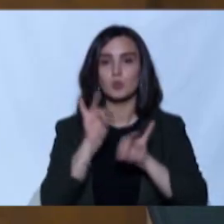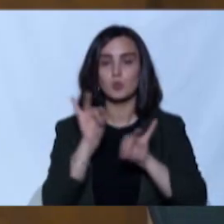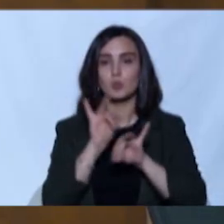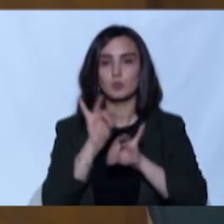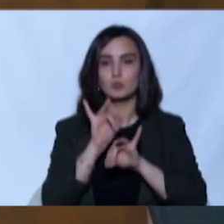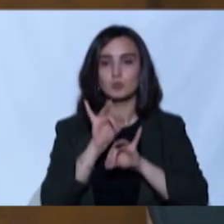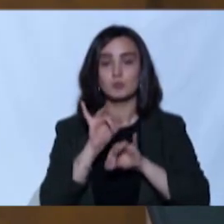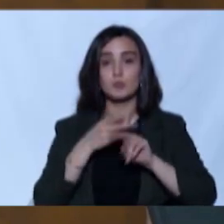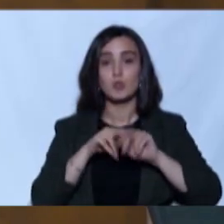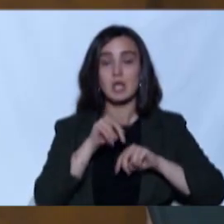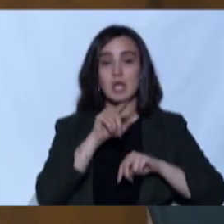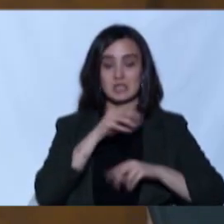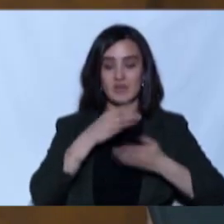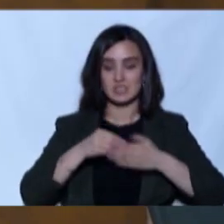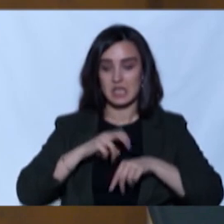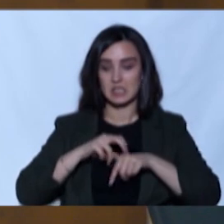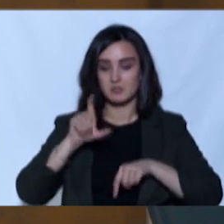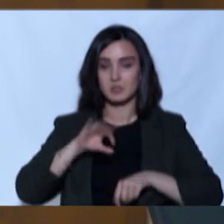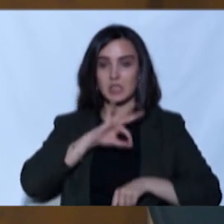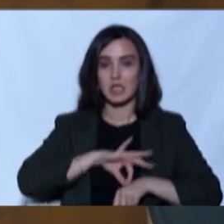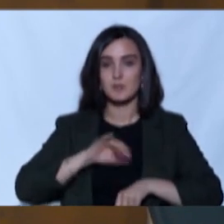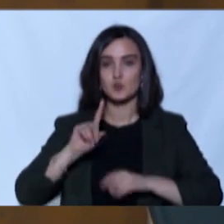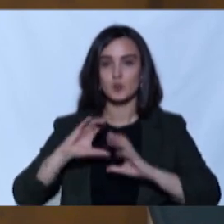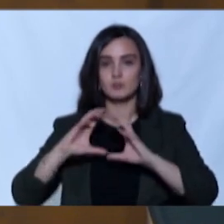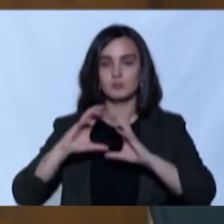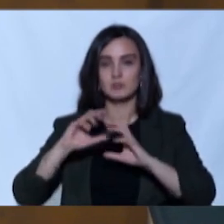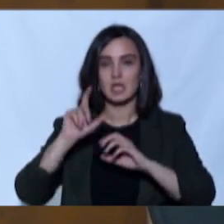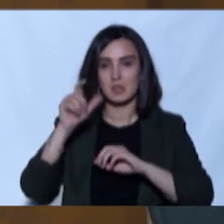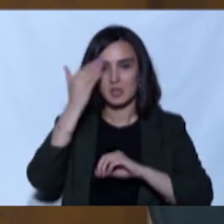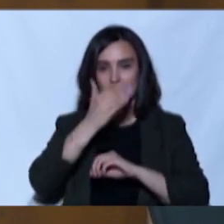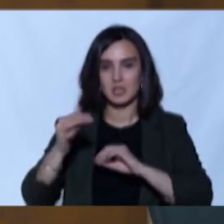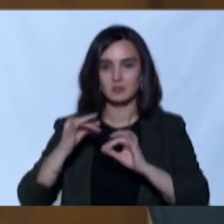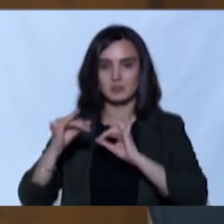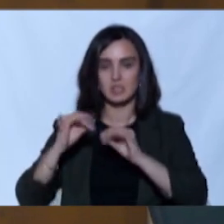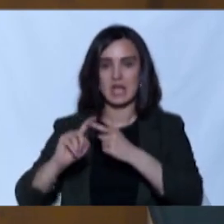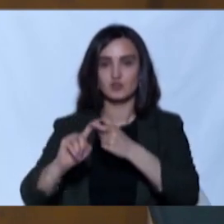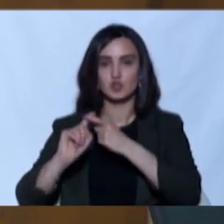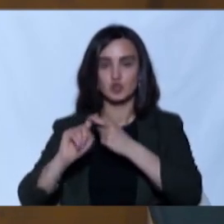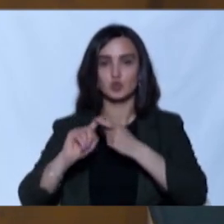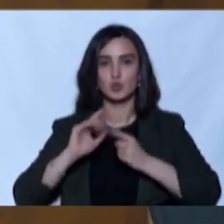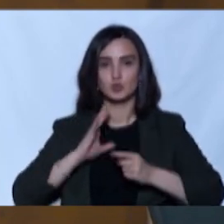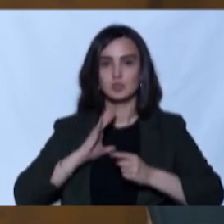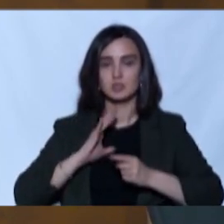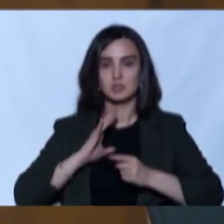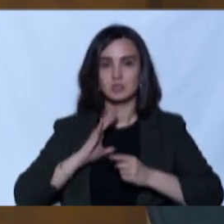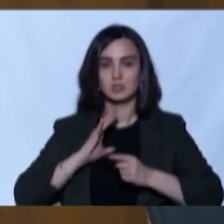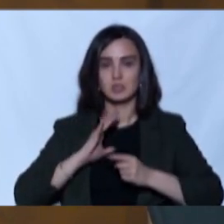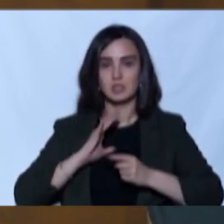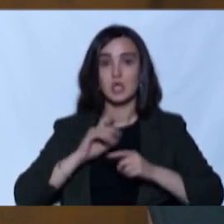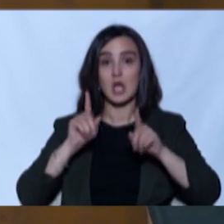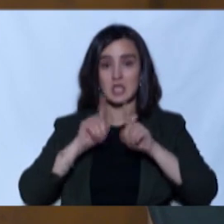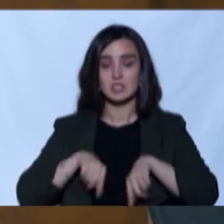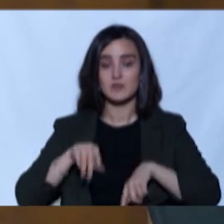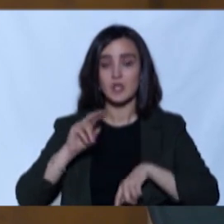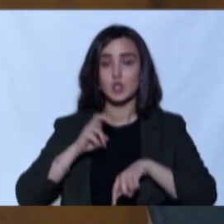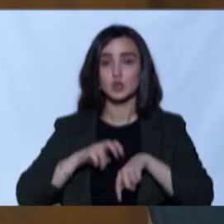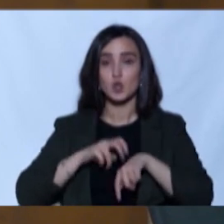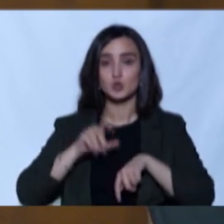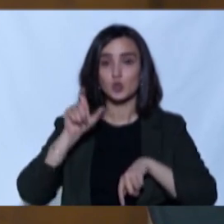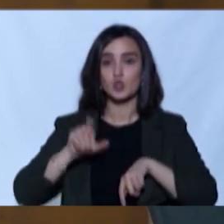world because Sherlock is so isolated often. Dr. Watson is our connection into the book. He's